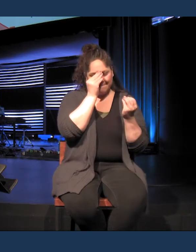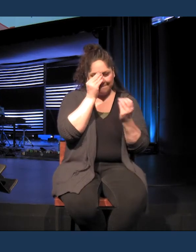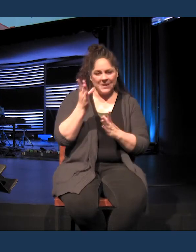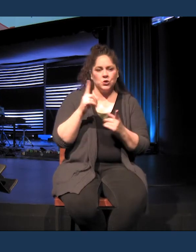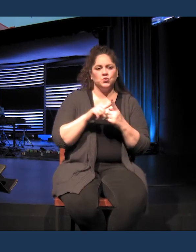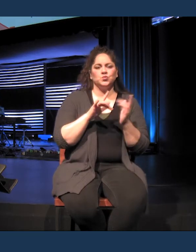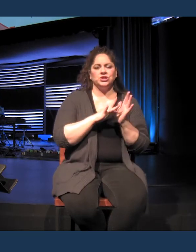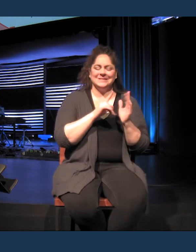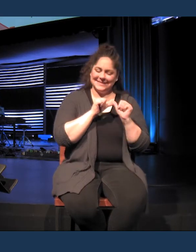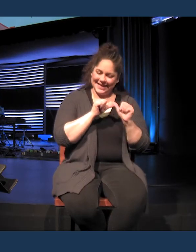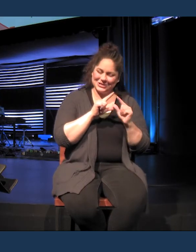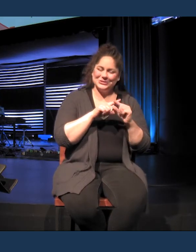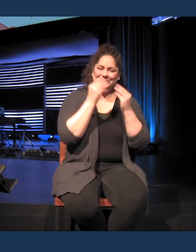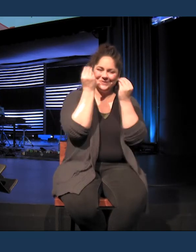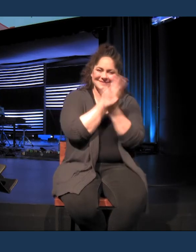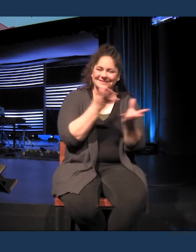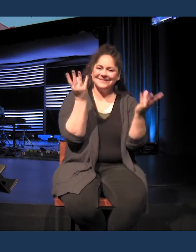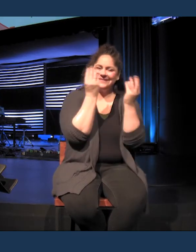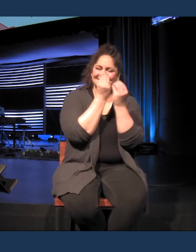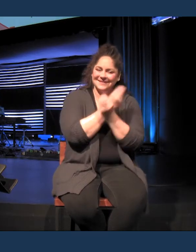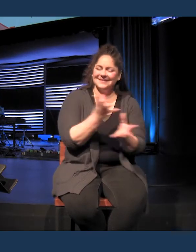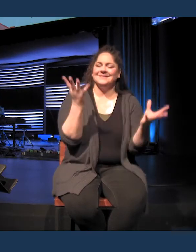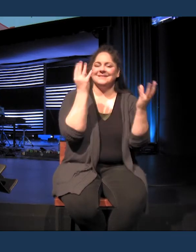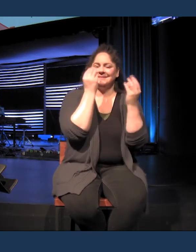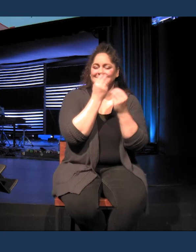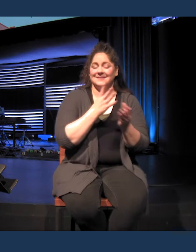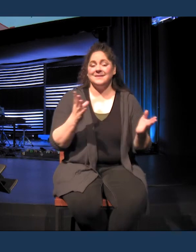this. But how will people still know